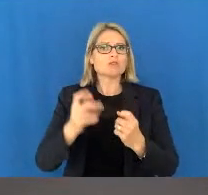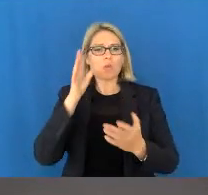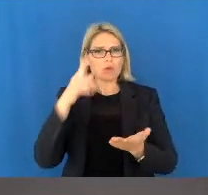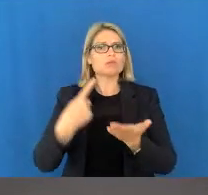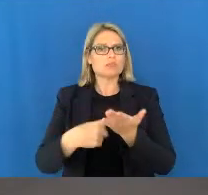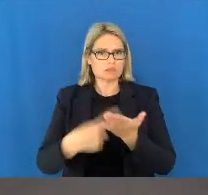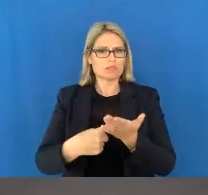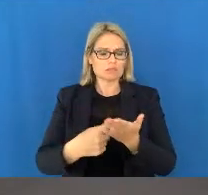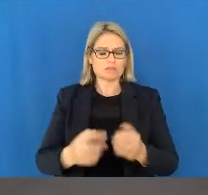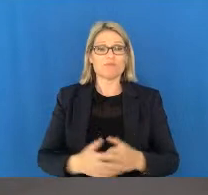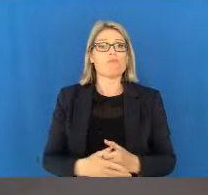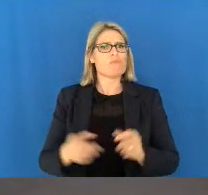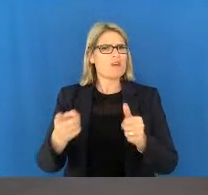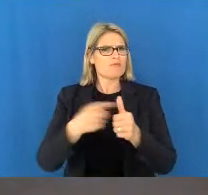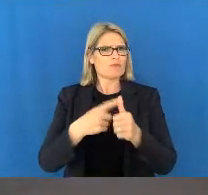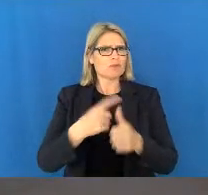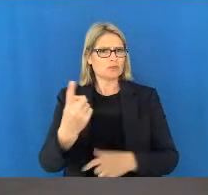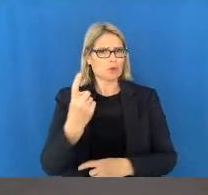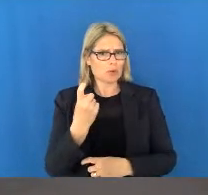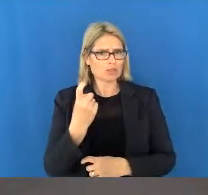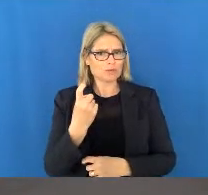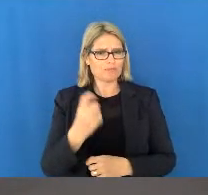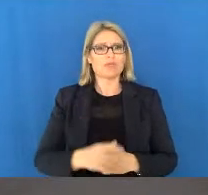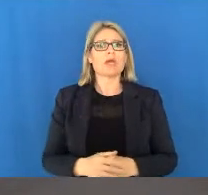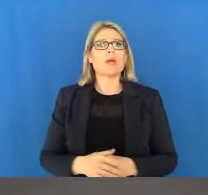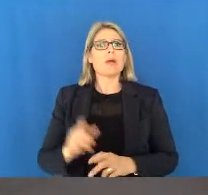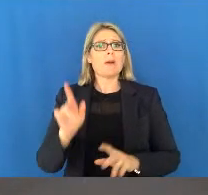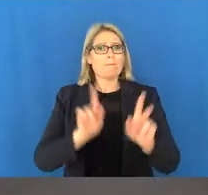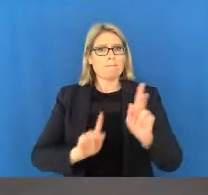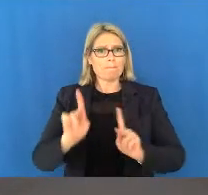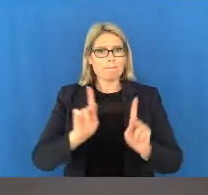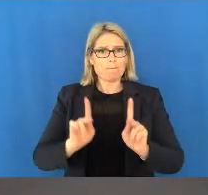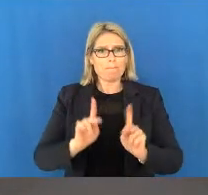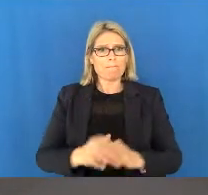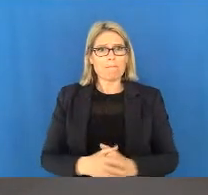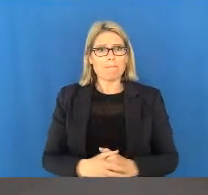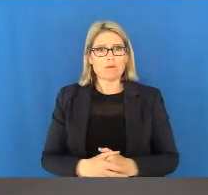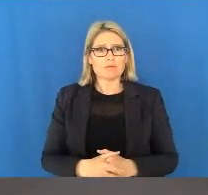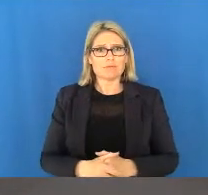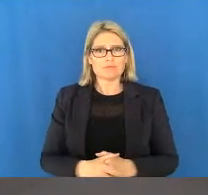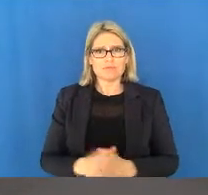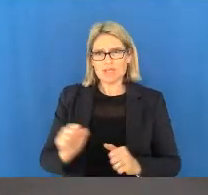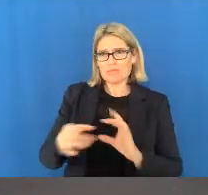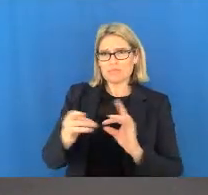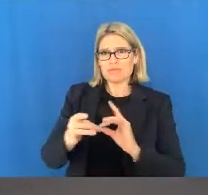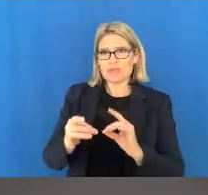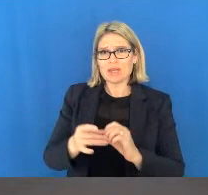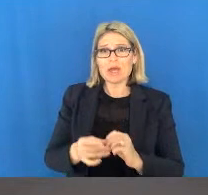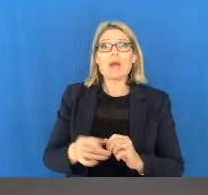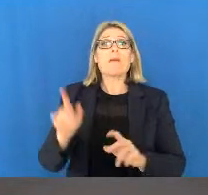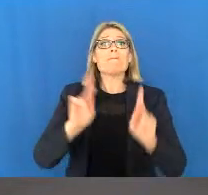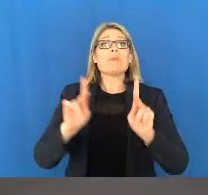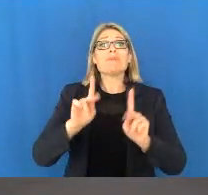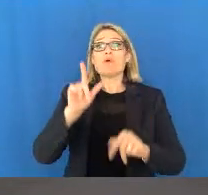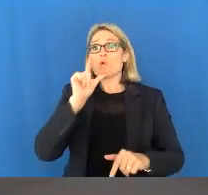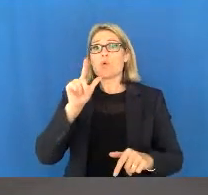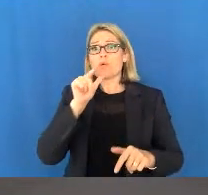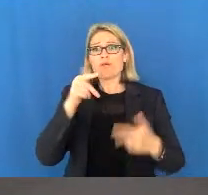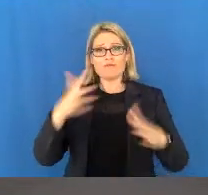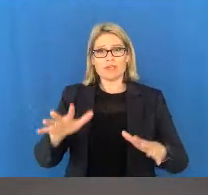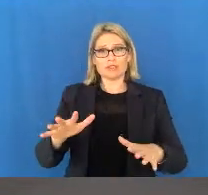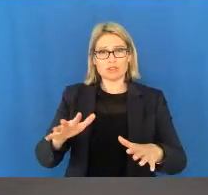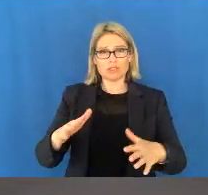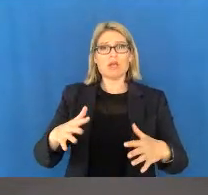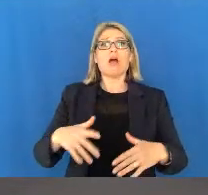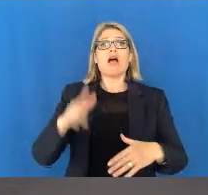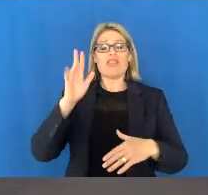So the first question is, for patients who are can you say the word for me? Immunocompromised. Thank you. 4 months between the